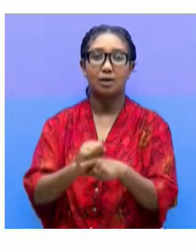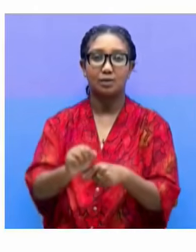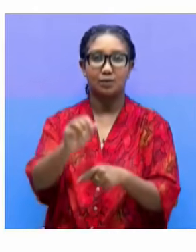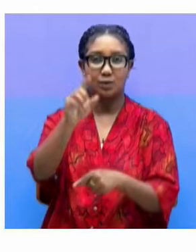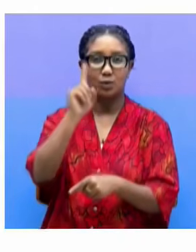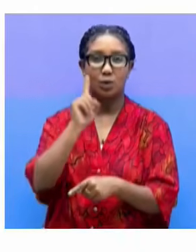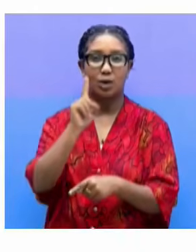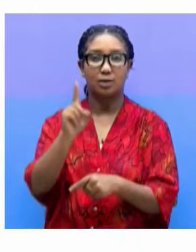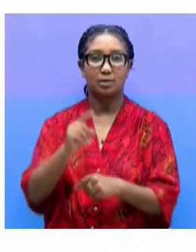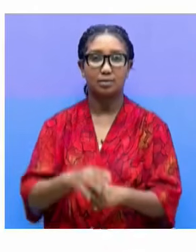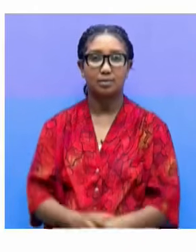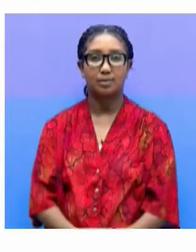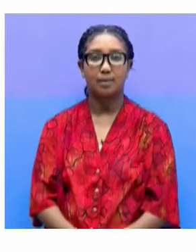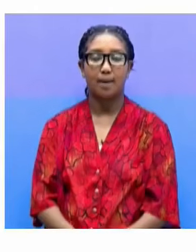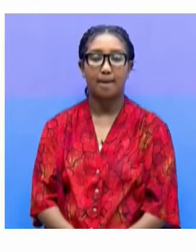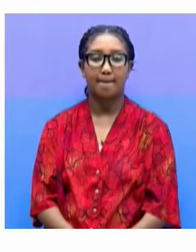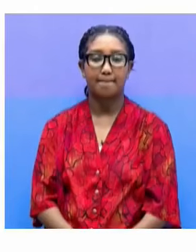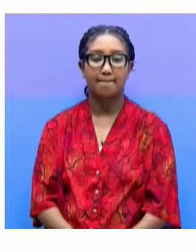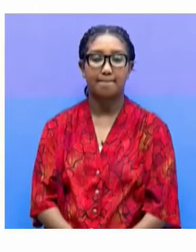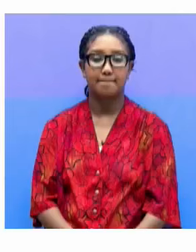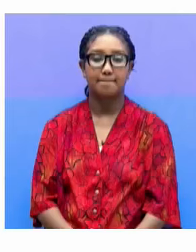1.